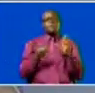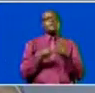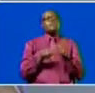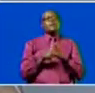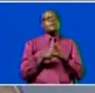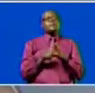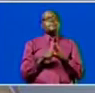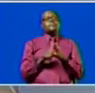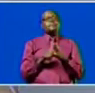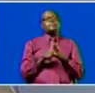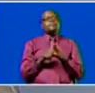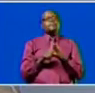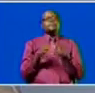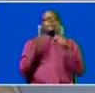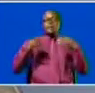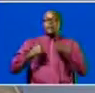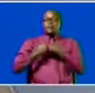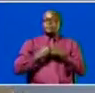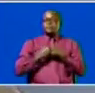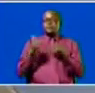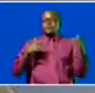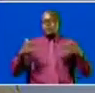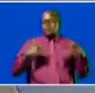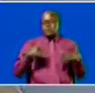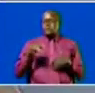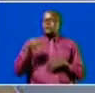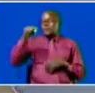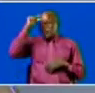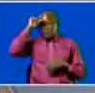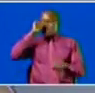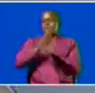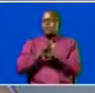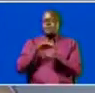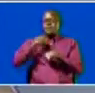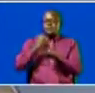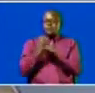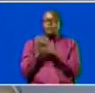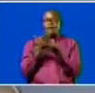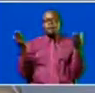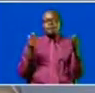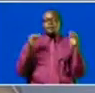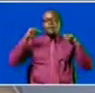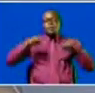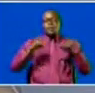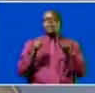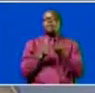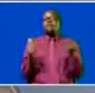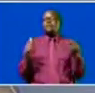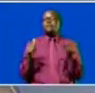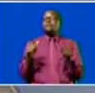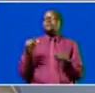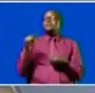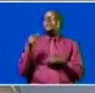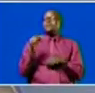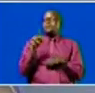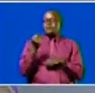struggle. This is still a major concern, even as government promised early this year to make ends meet for the manufacturers. KTN's Julia